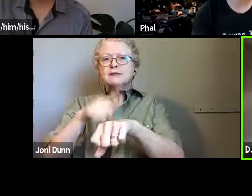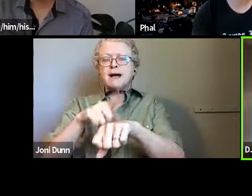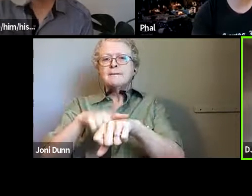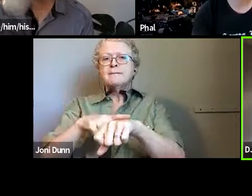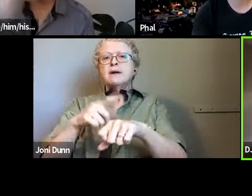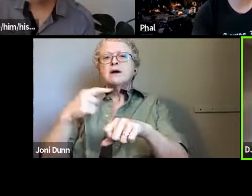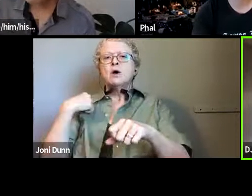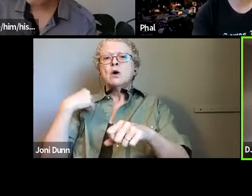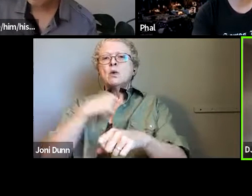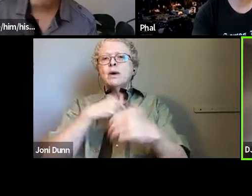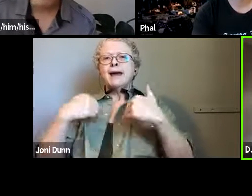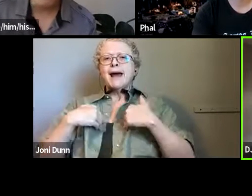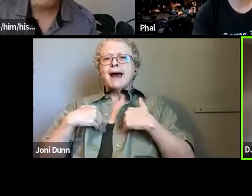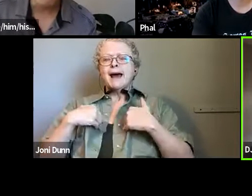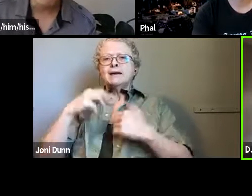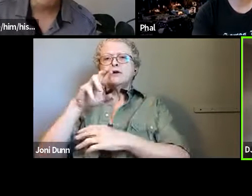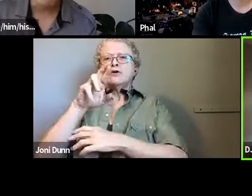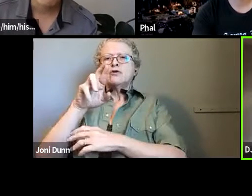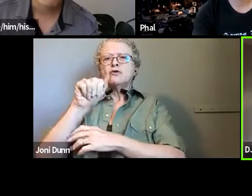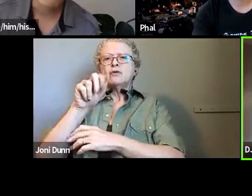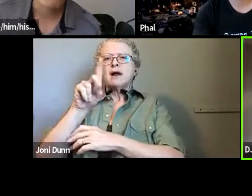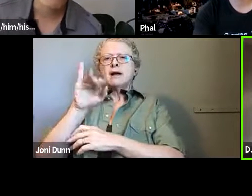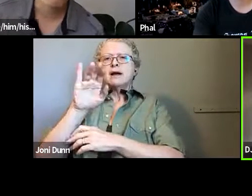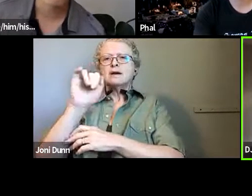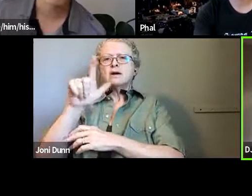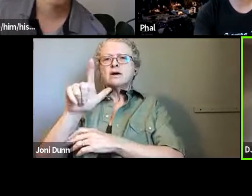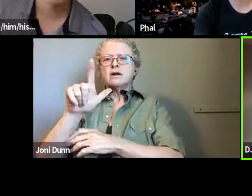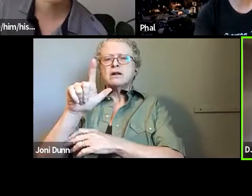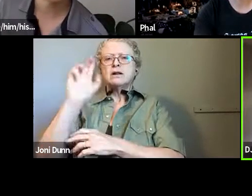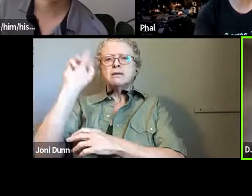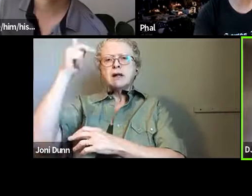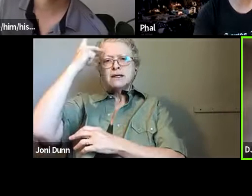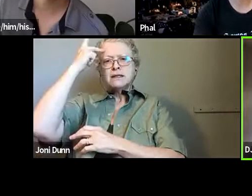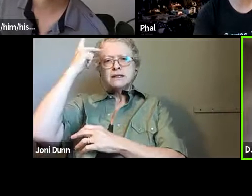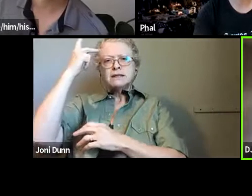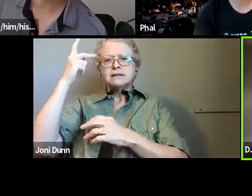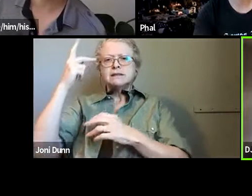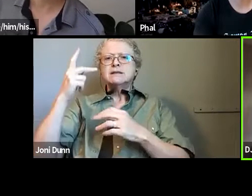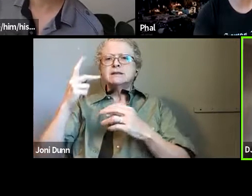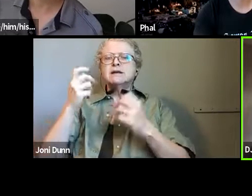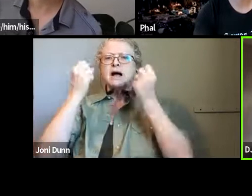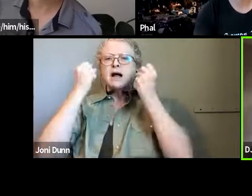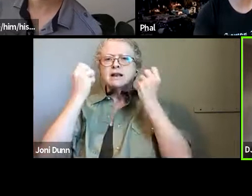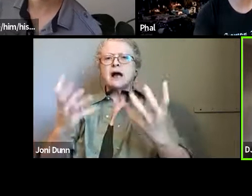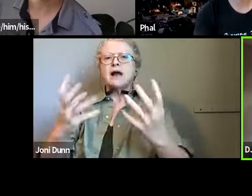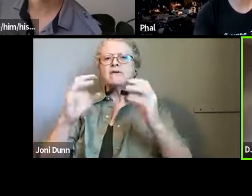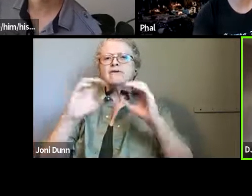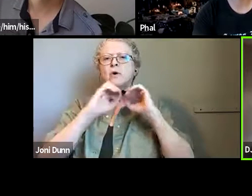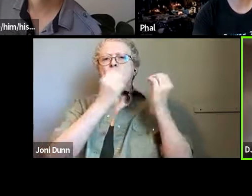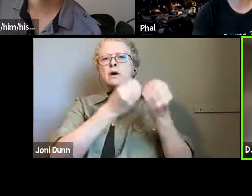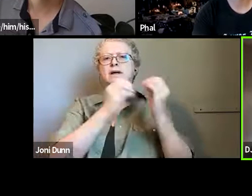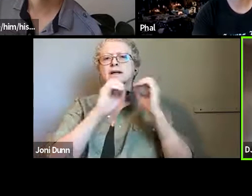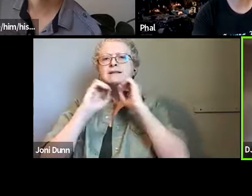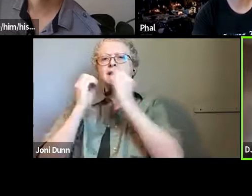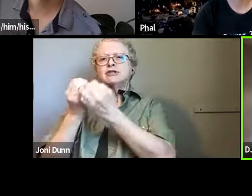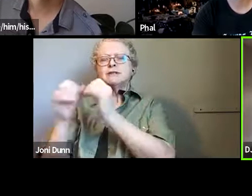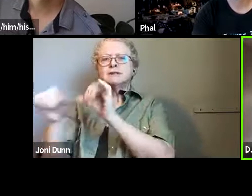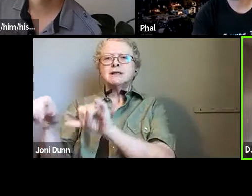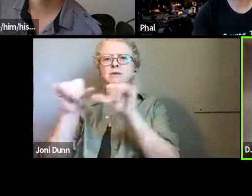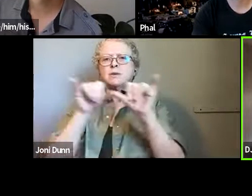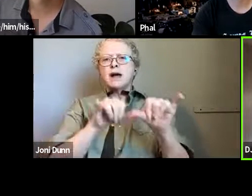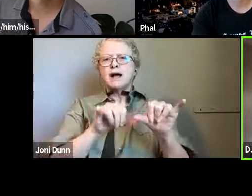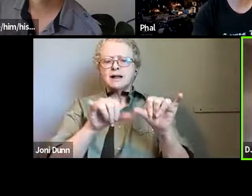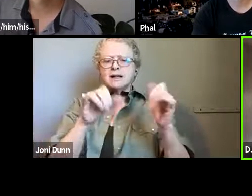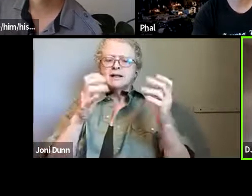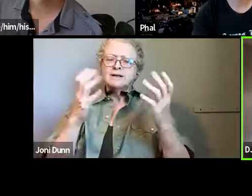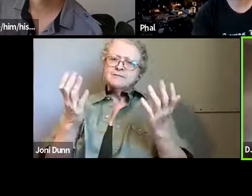we had, you know, was a rarity, although there was a lot of organizations here as well. And there was a few like in